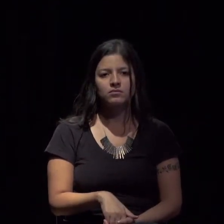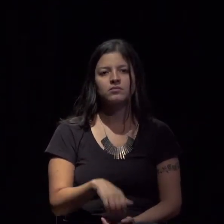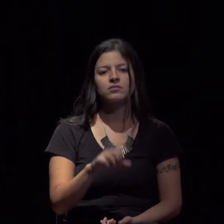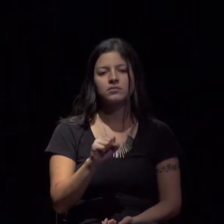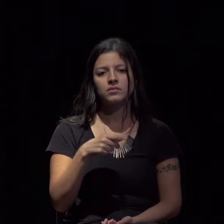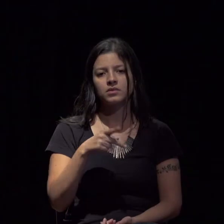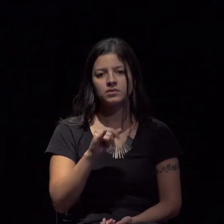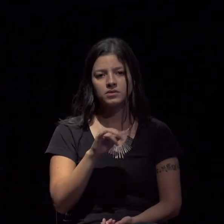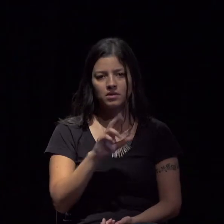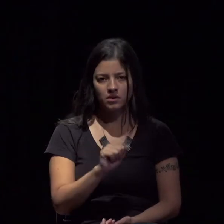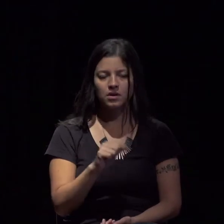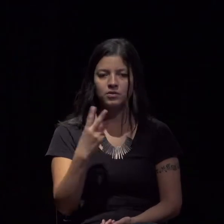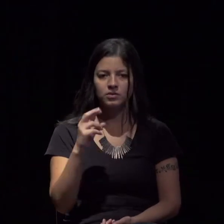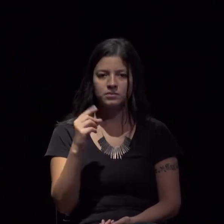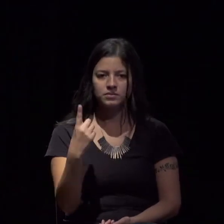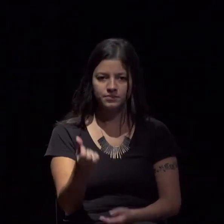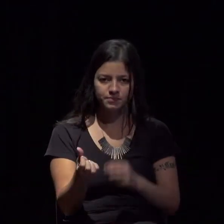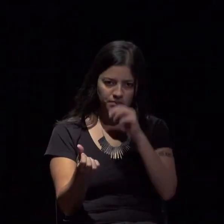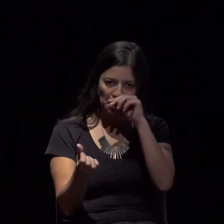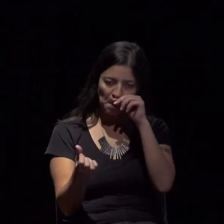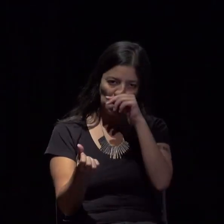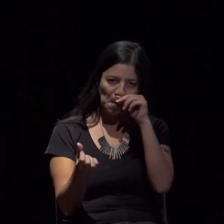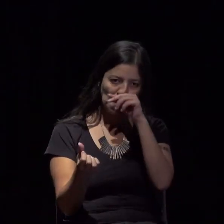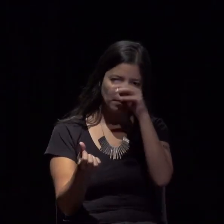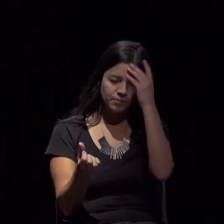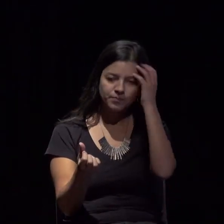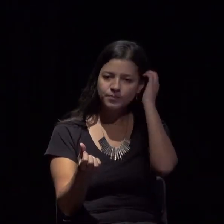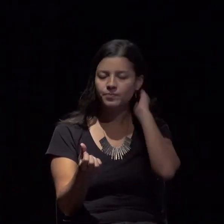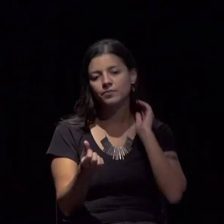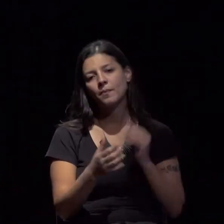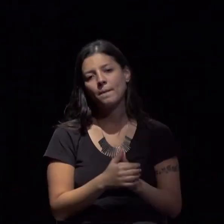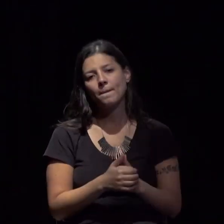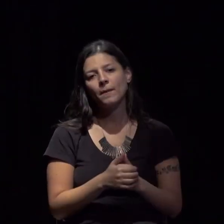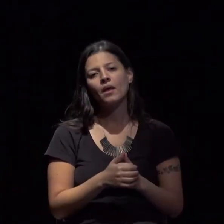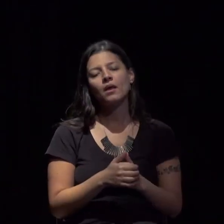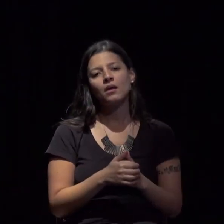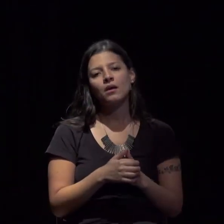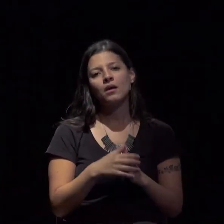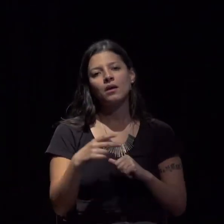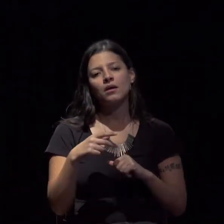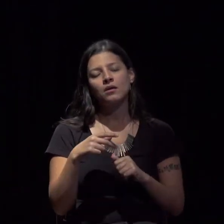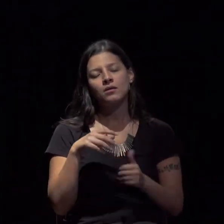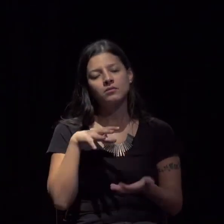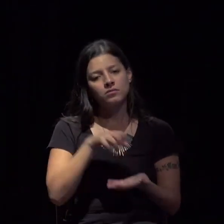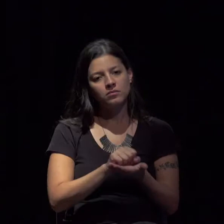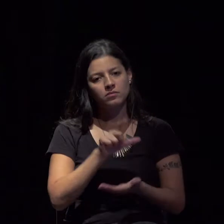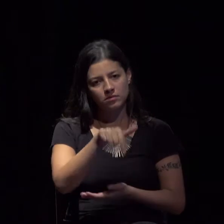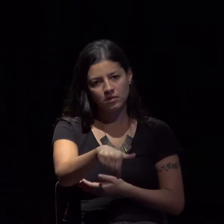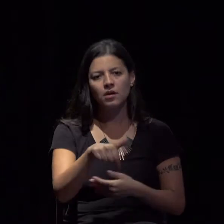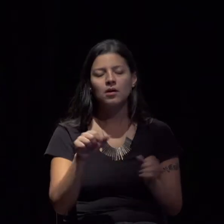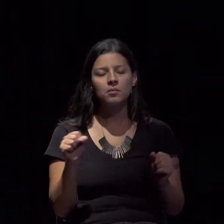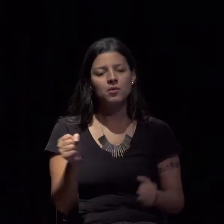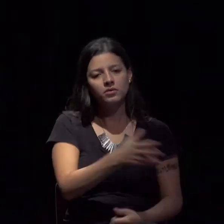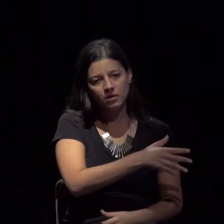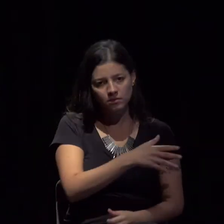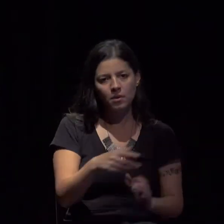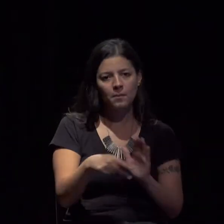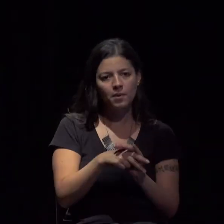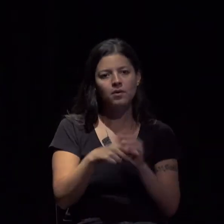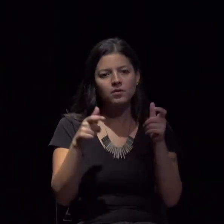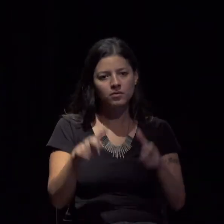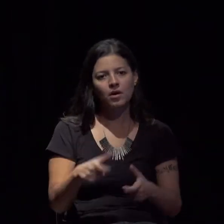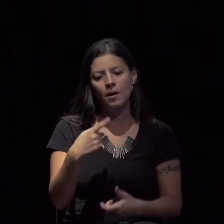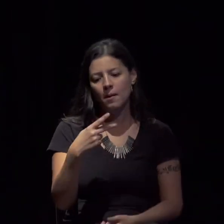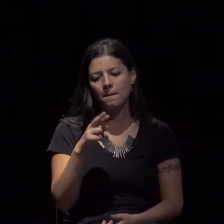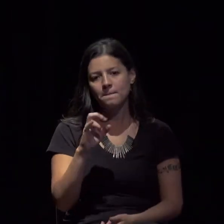Skira, editora 2016, Post-Colonial Modernism, Art and Colonization in 20th Century Nigeria, Duke University